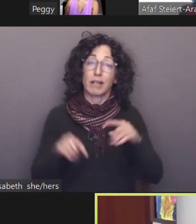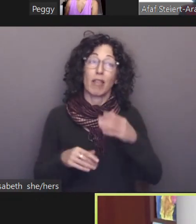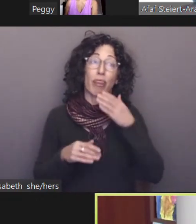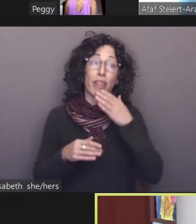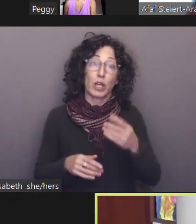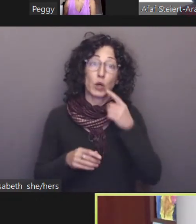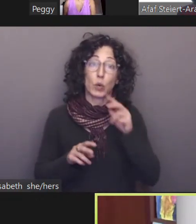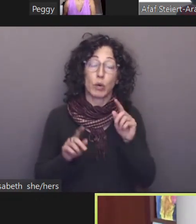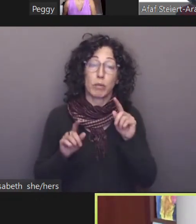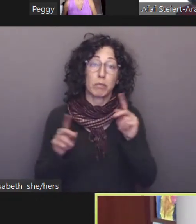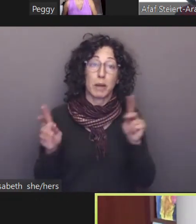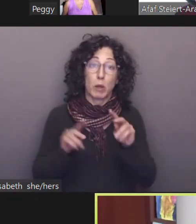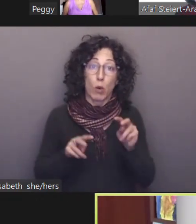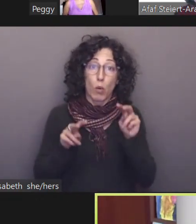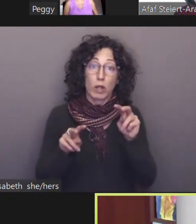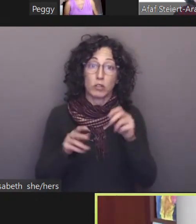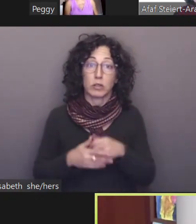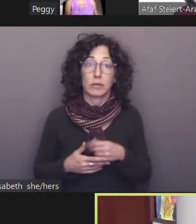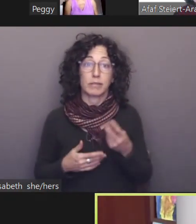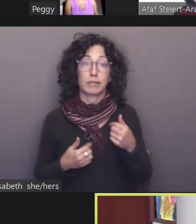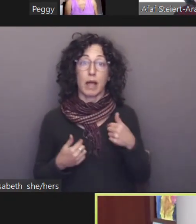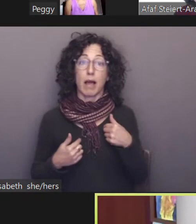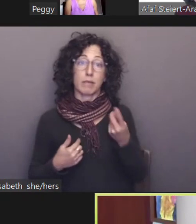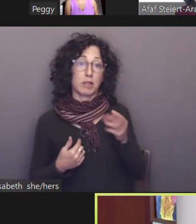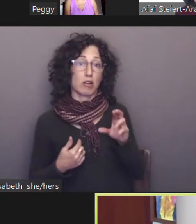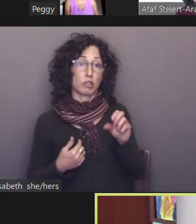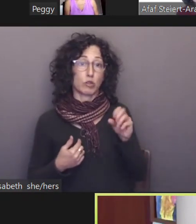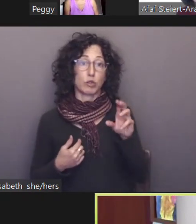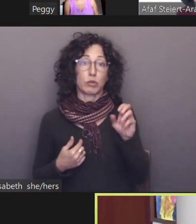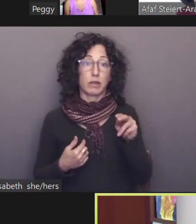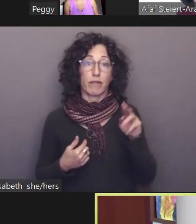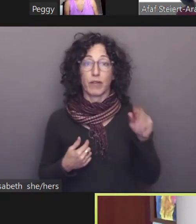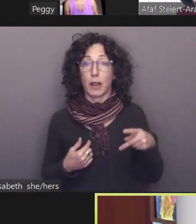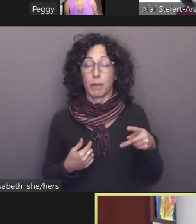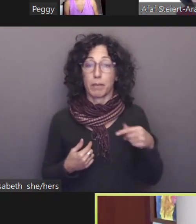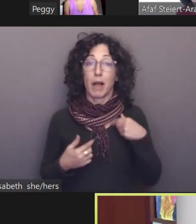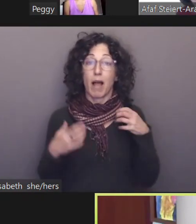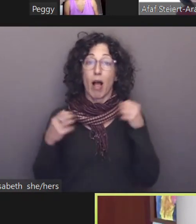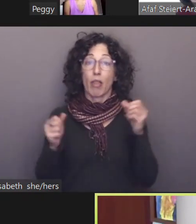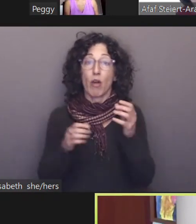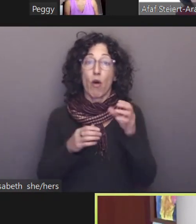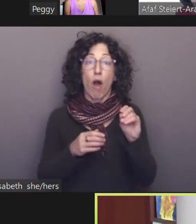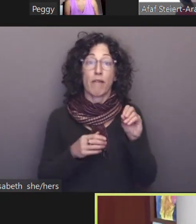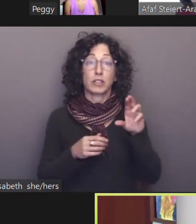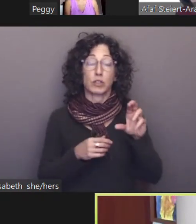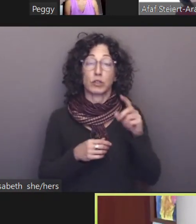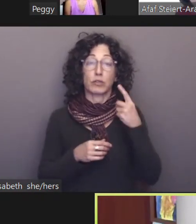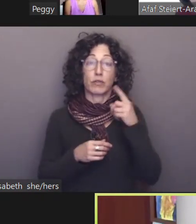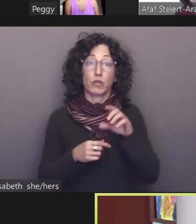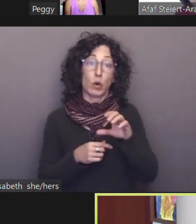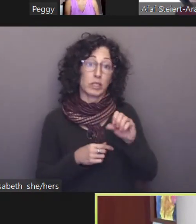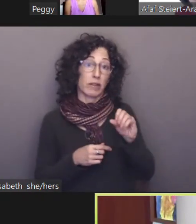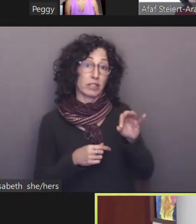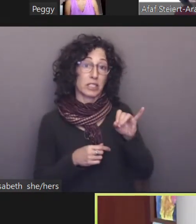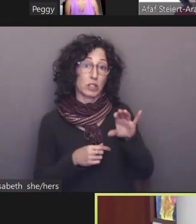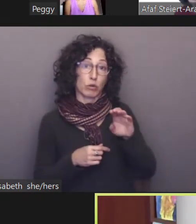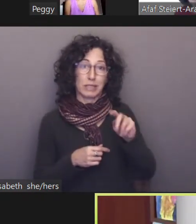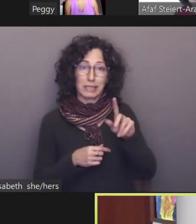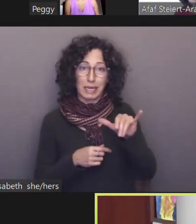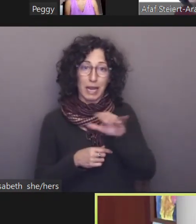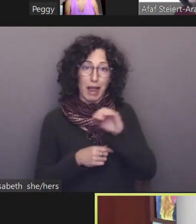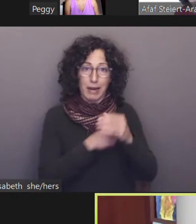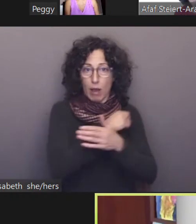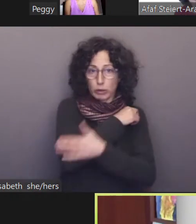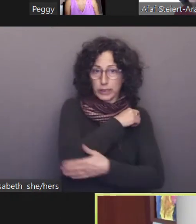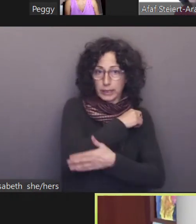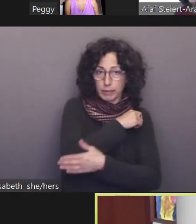My name is Dr. Susan Phillip. I am the health officer for the City and County of San Francisco. And my